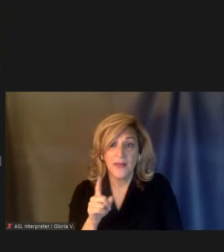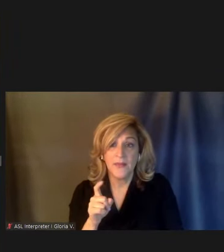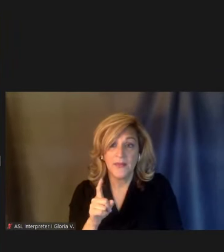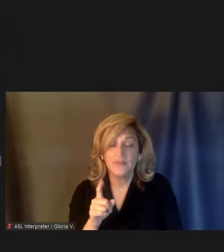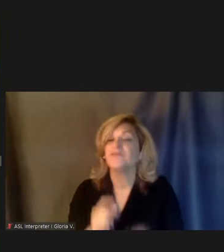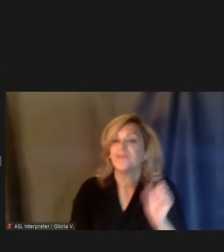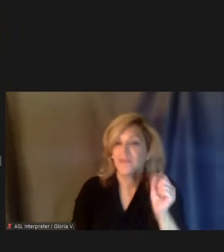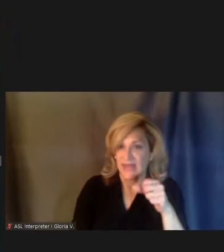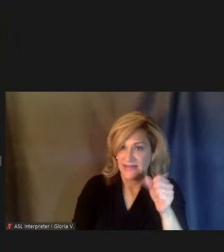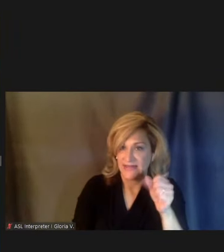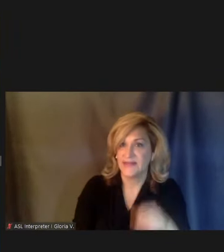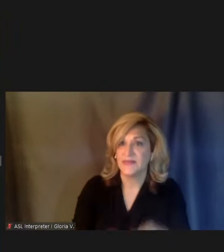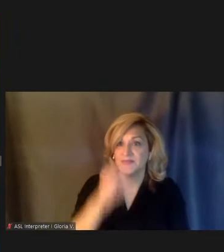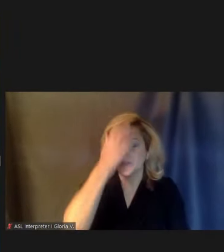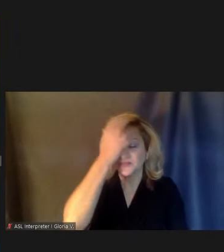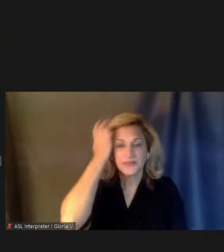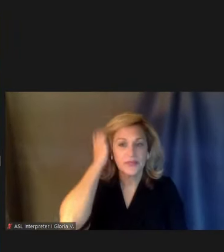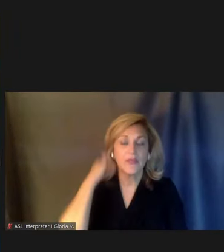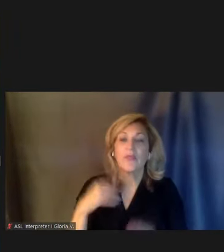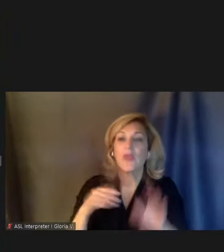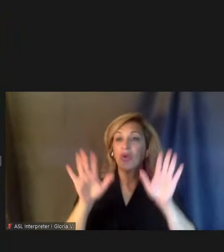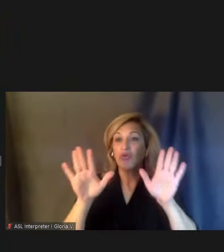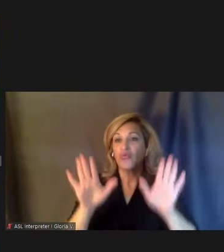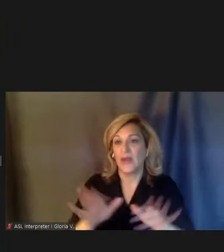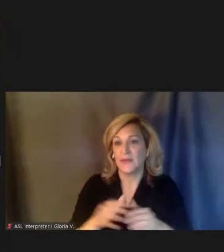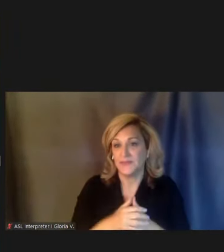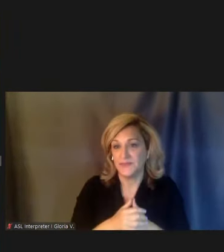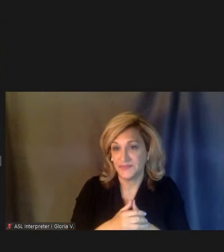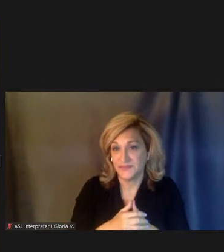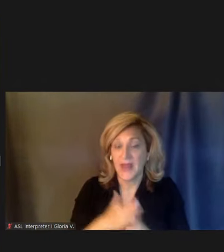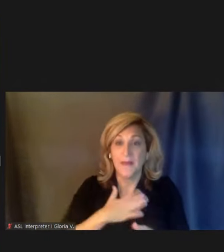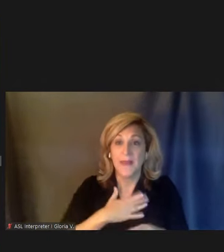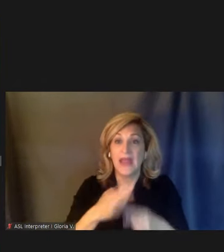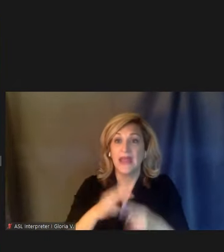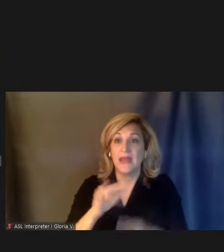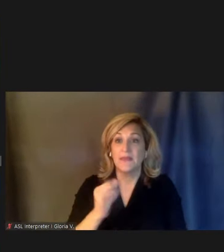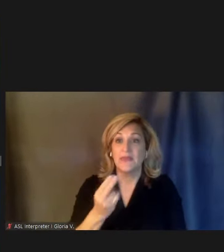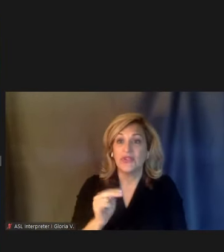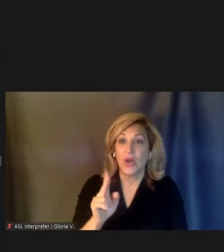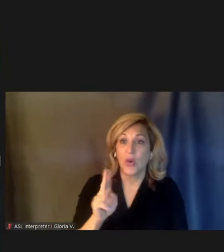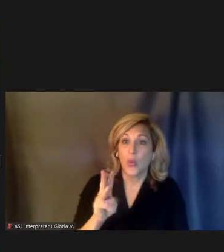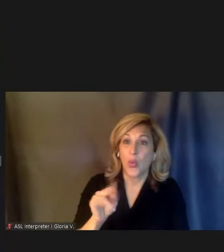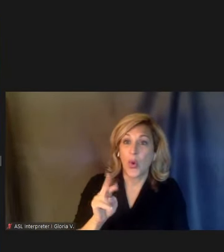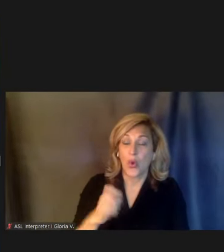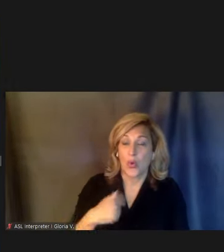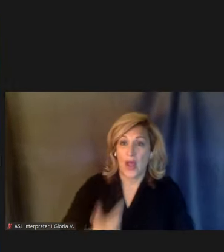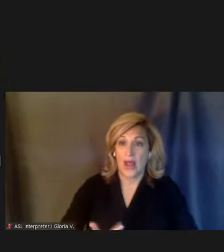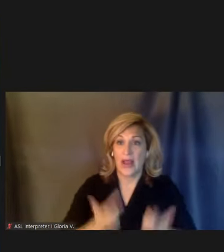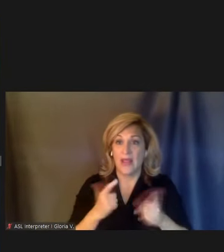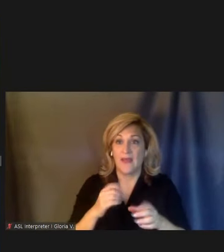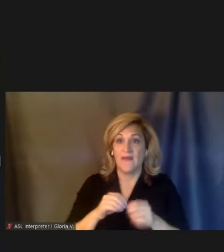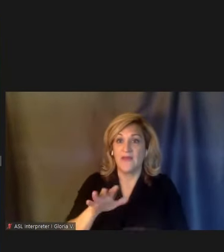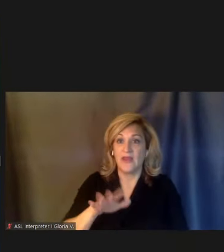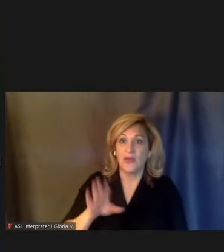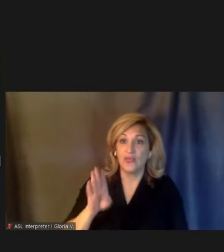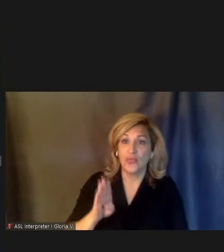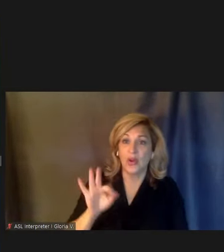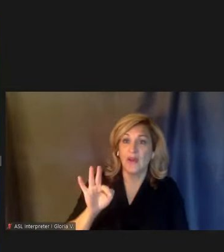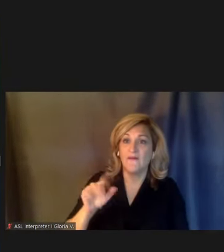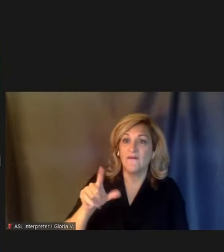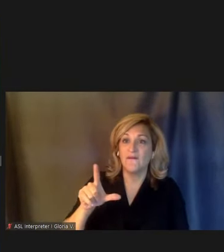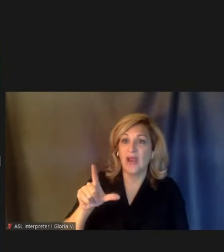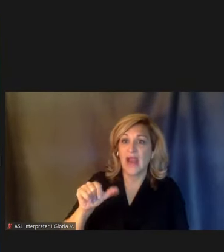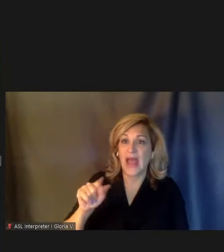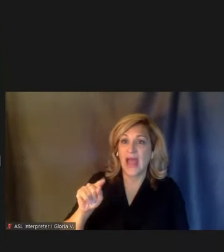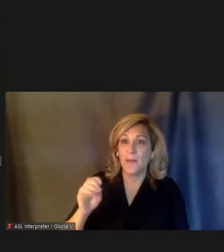Yes. Great. Okay. My name is John Walker. I'm a resident of Flatbush, Brooklyn.